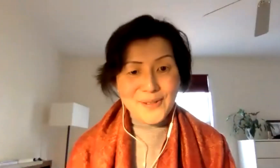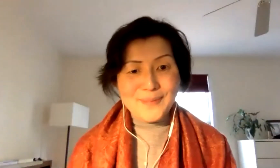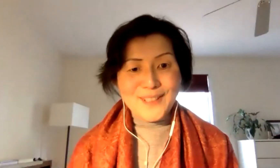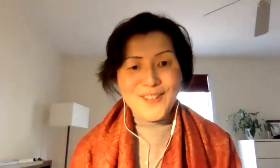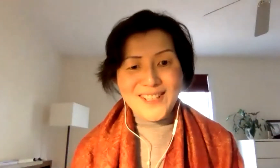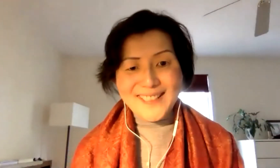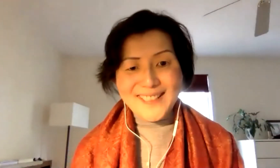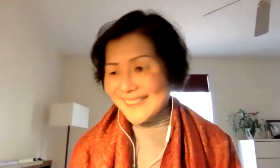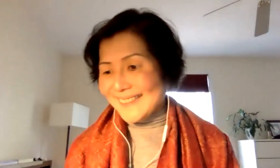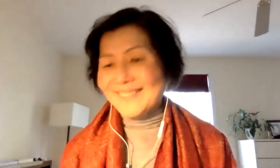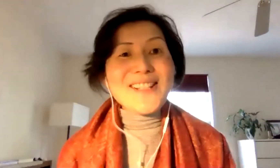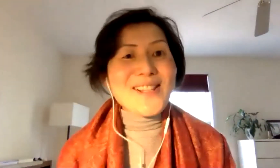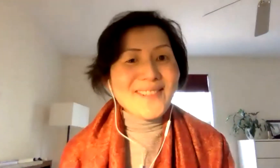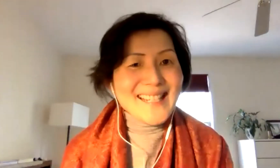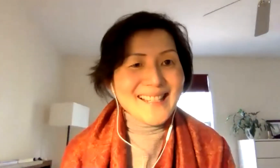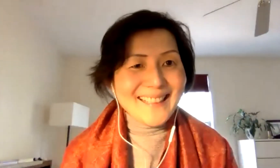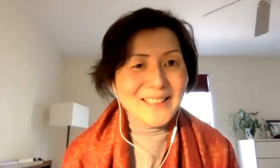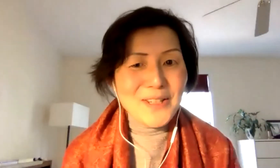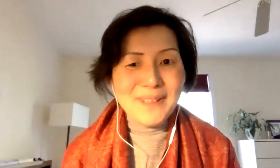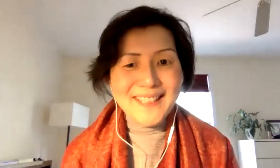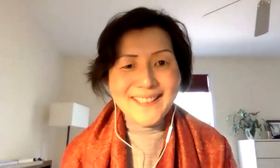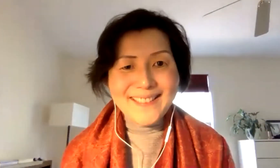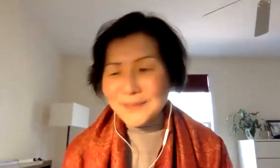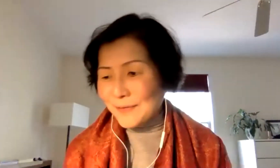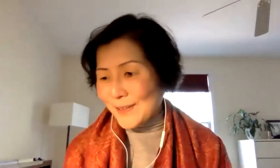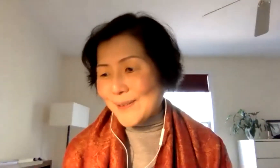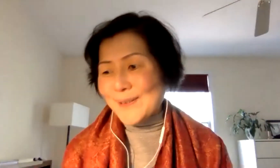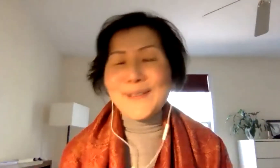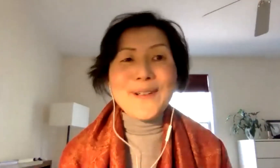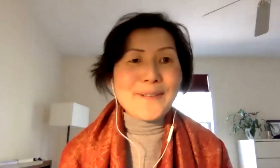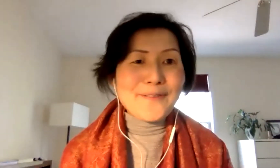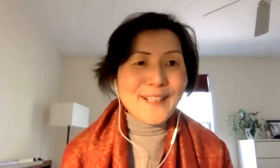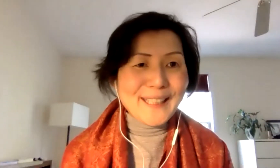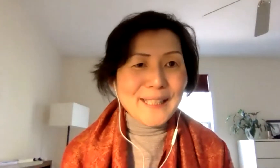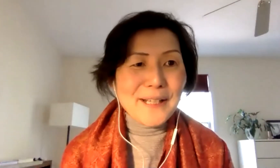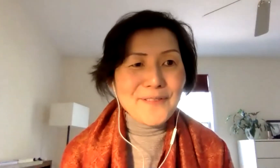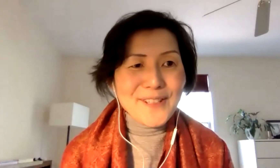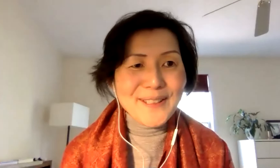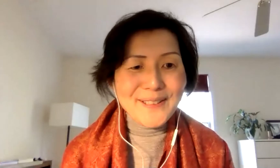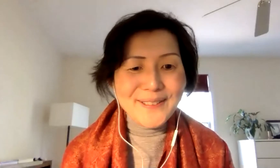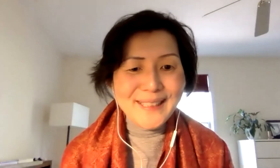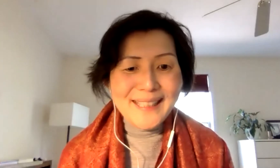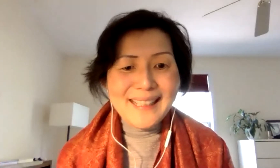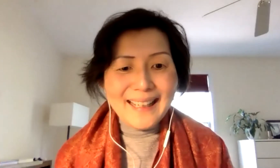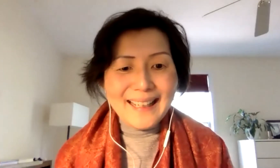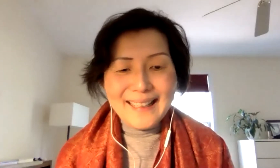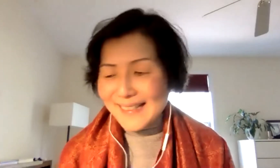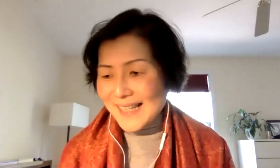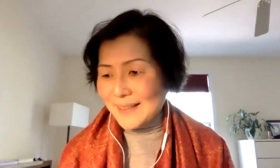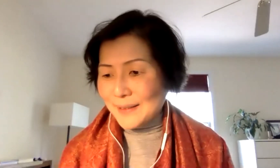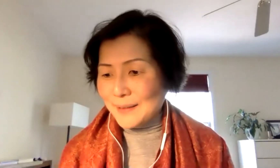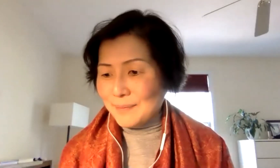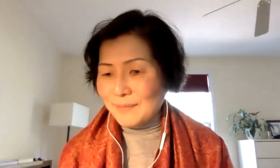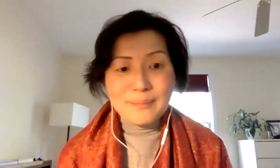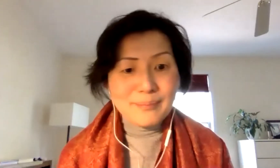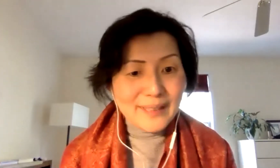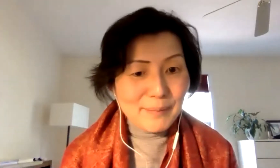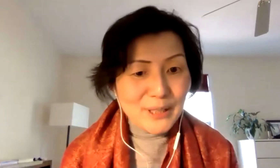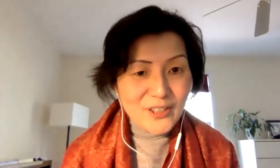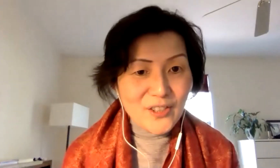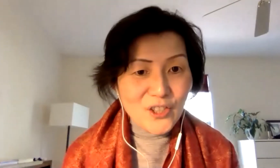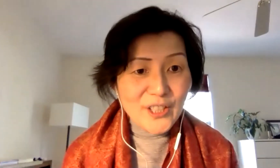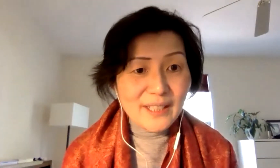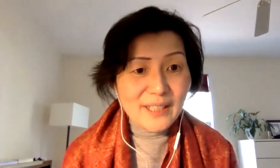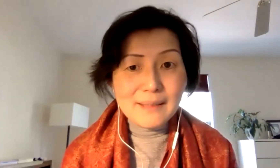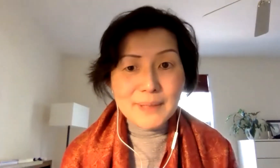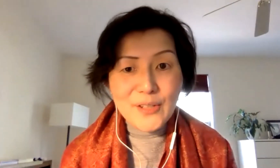Thank you so much, Jonathan. We are so excited to be here with you all on the Friday afternoon. And let